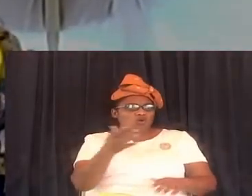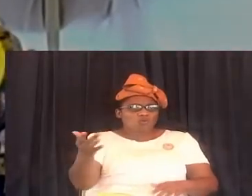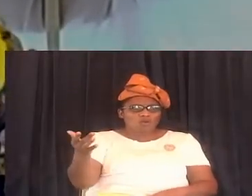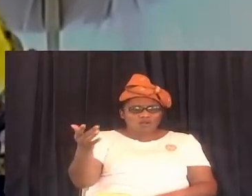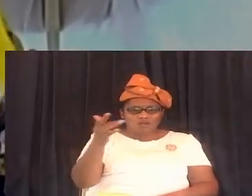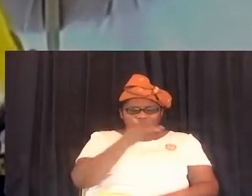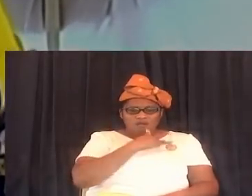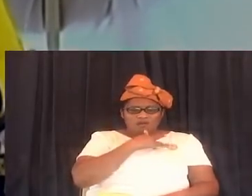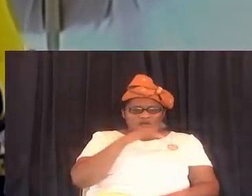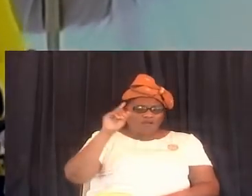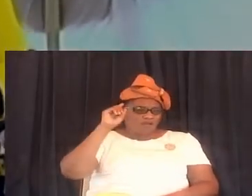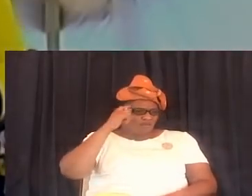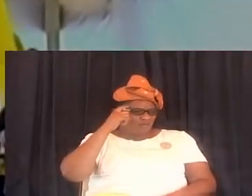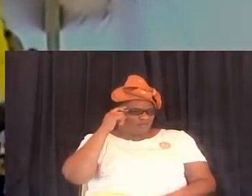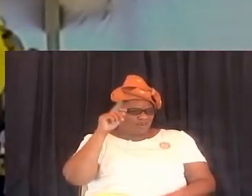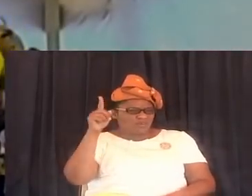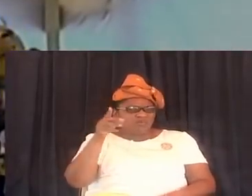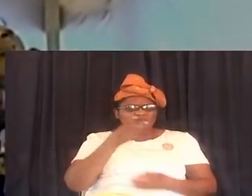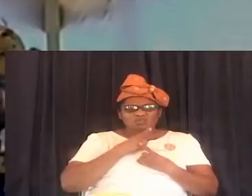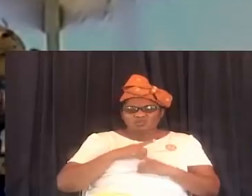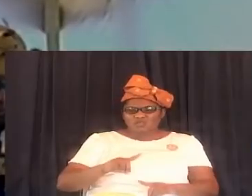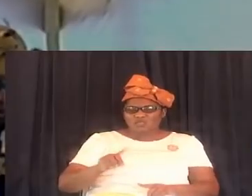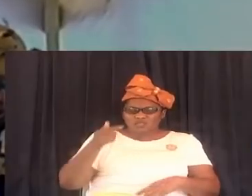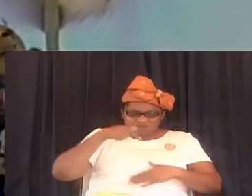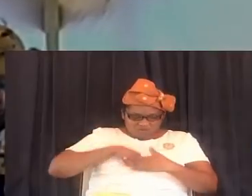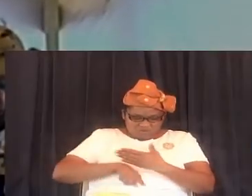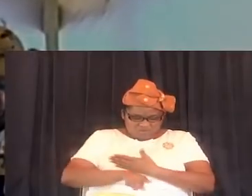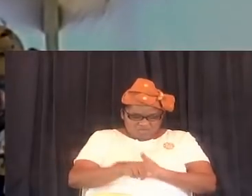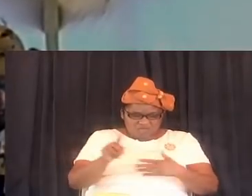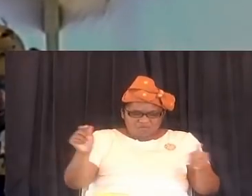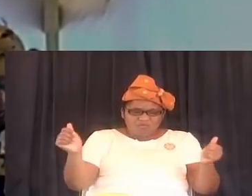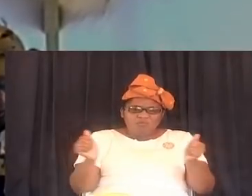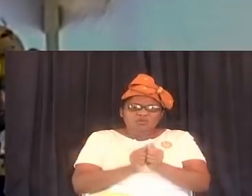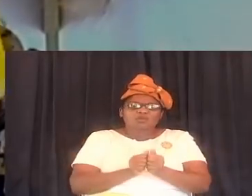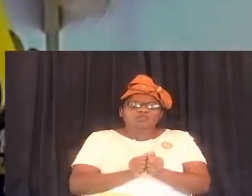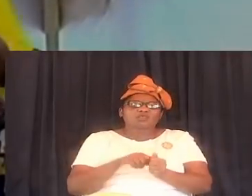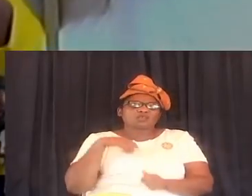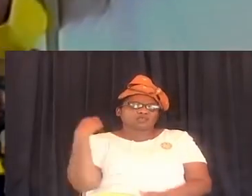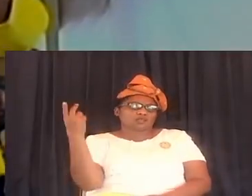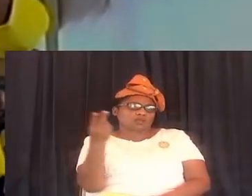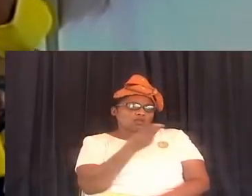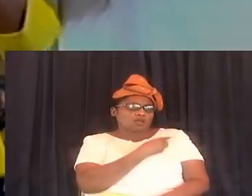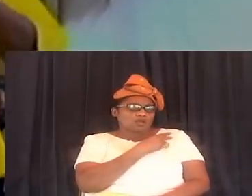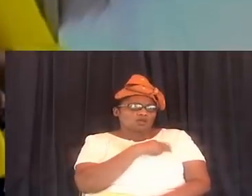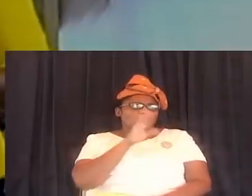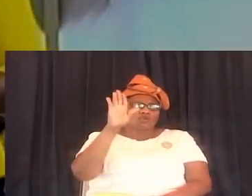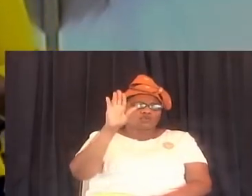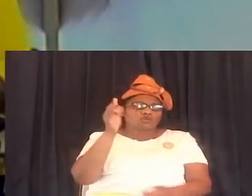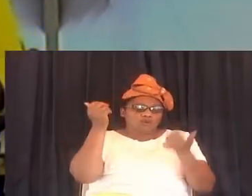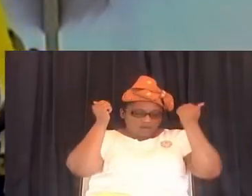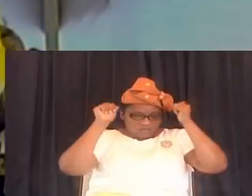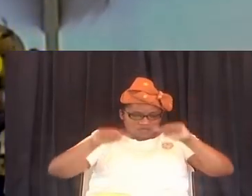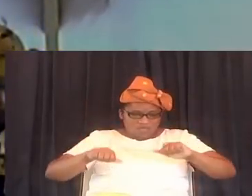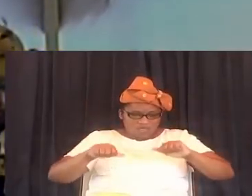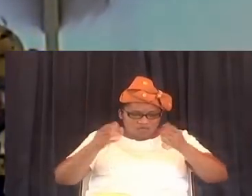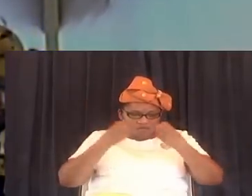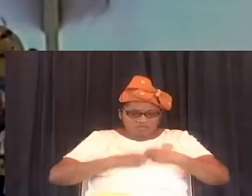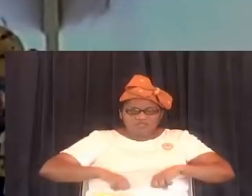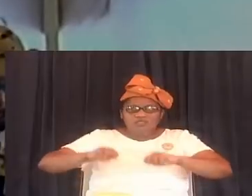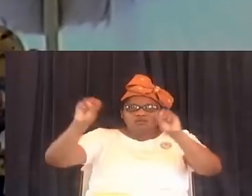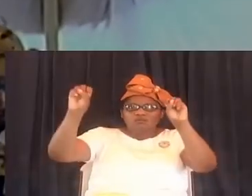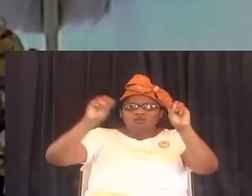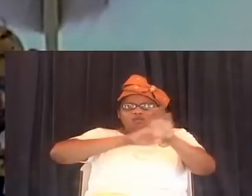that deep within us, mighty God. And you are able to supply our needs according to your riches in